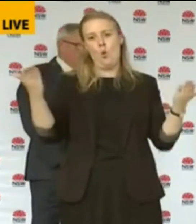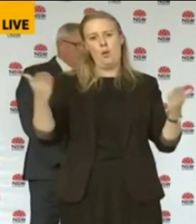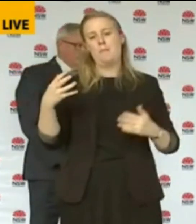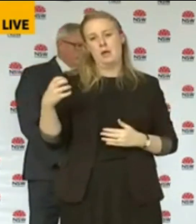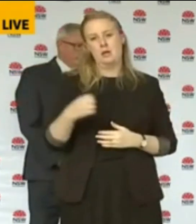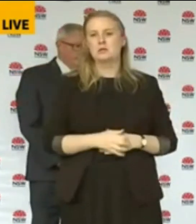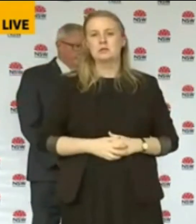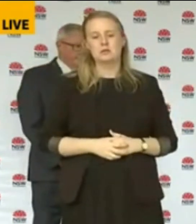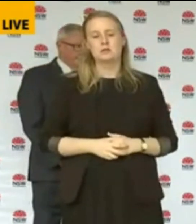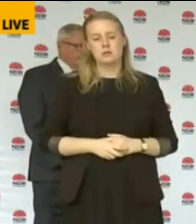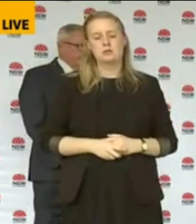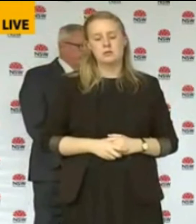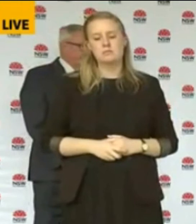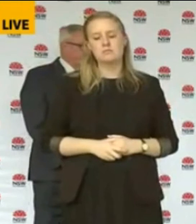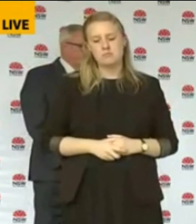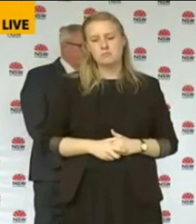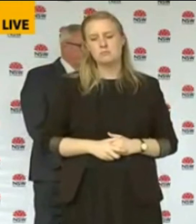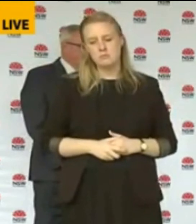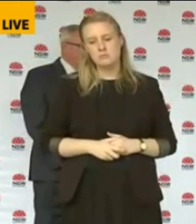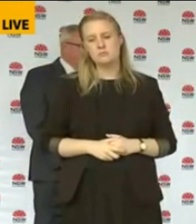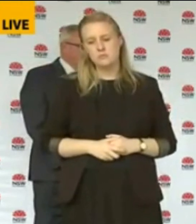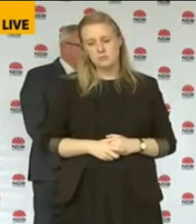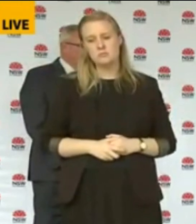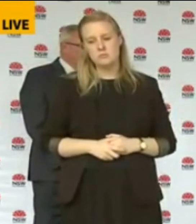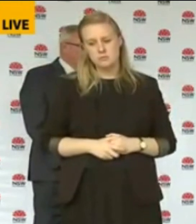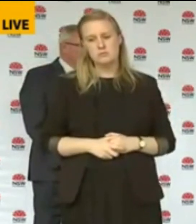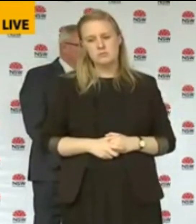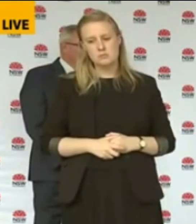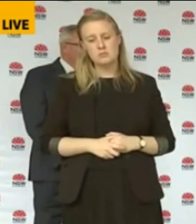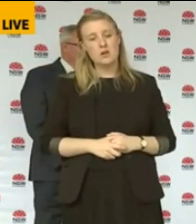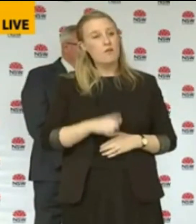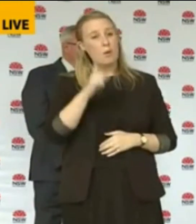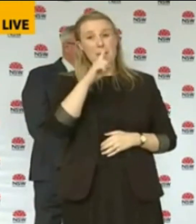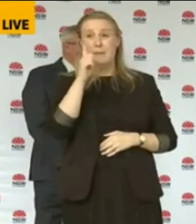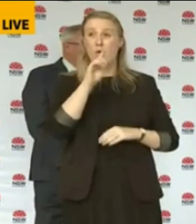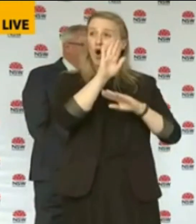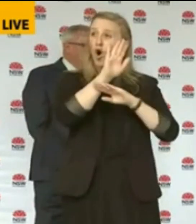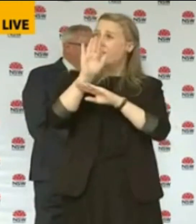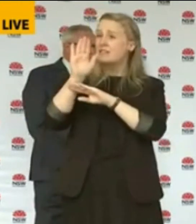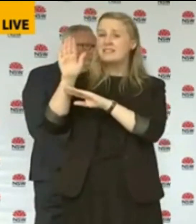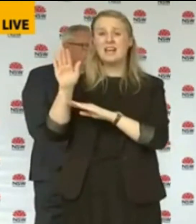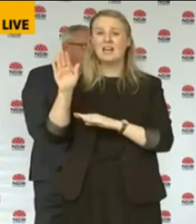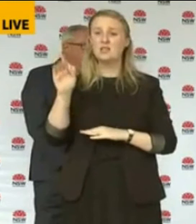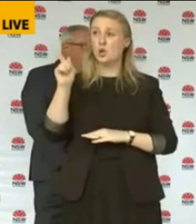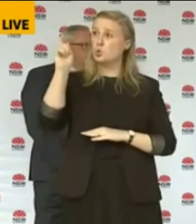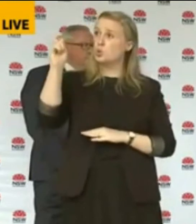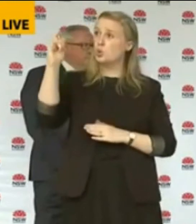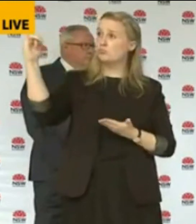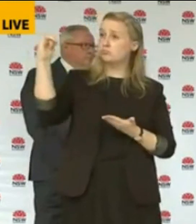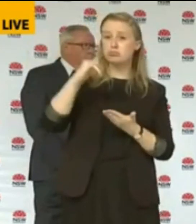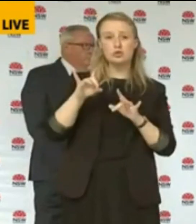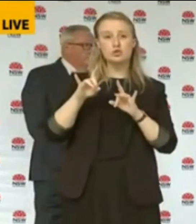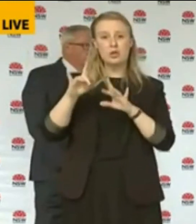adding testing or prior to departure screening, I think is useful in some